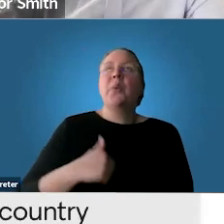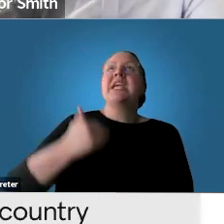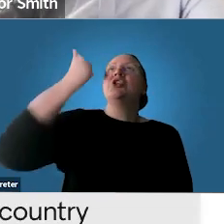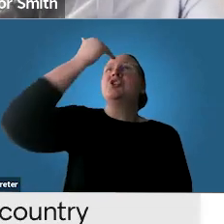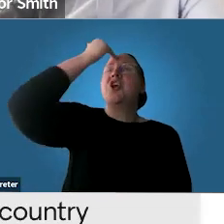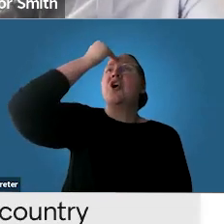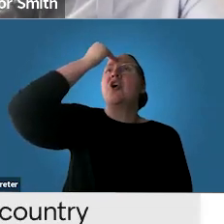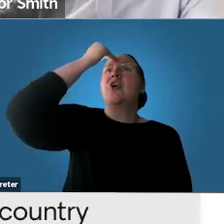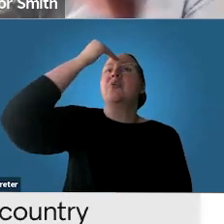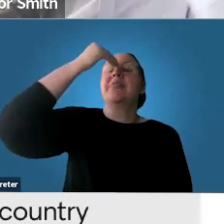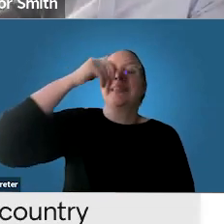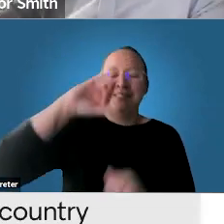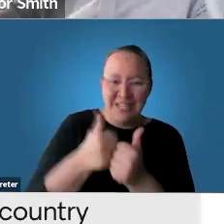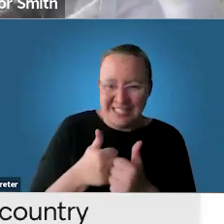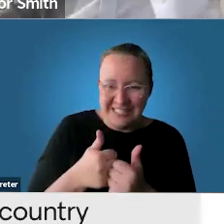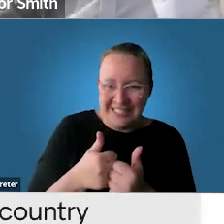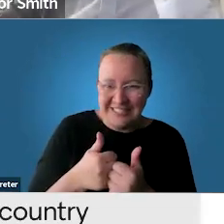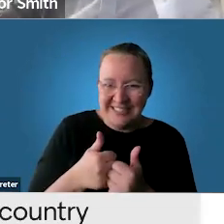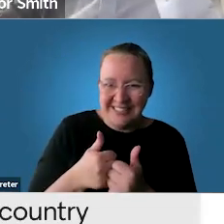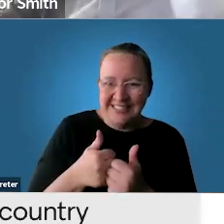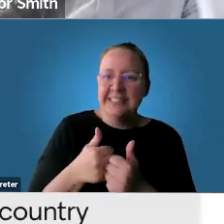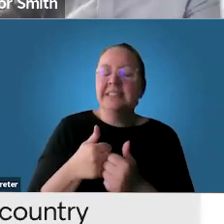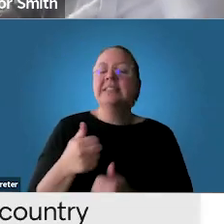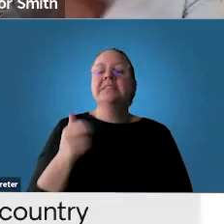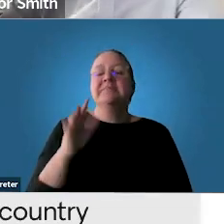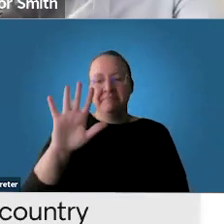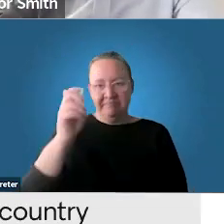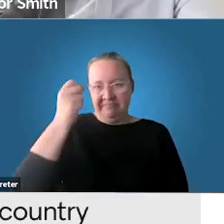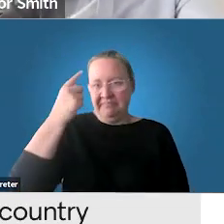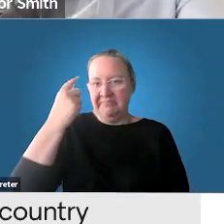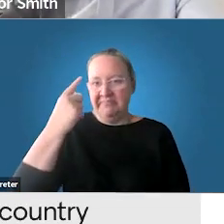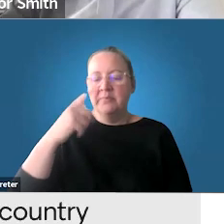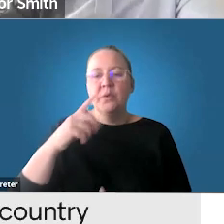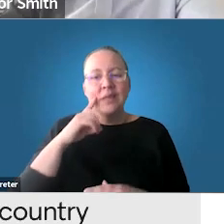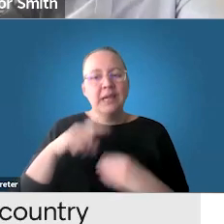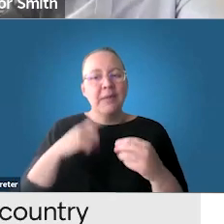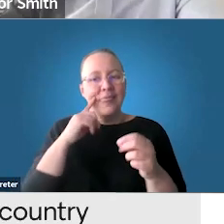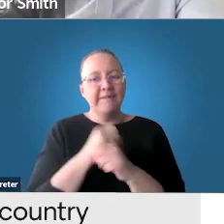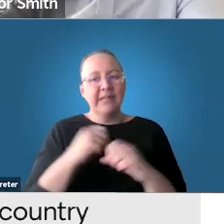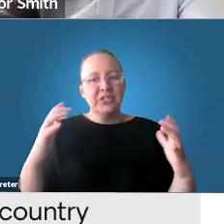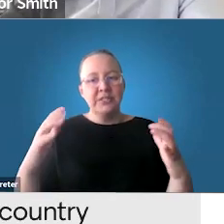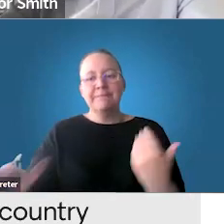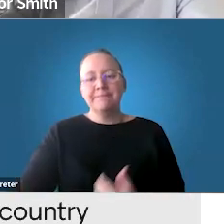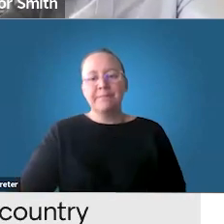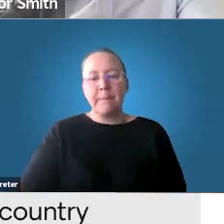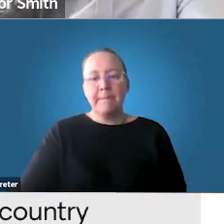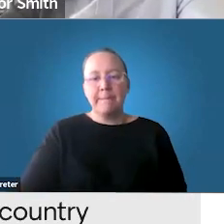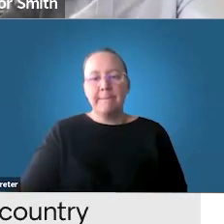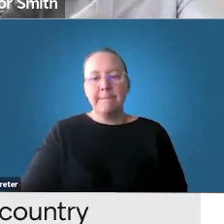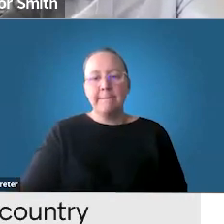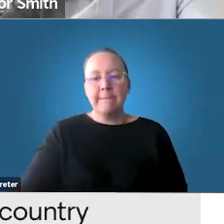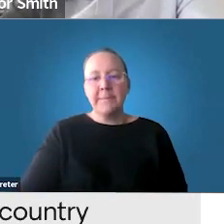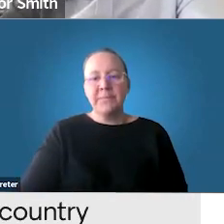the challenges, and we also seem as if we are aligned on what the vision is. Um, and I think